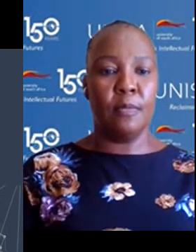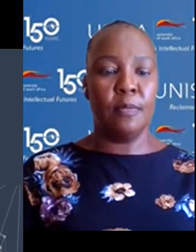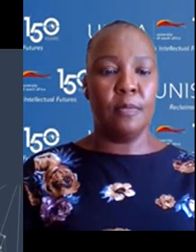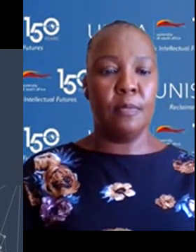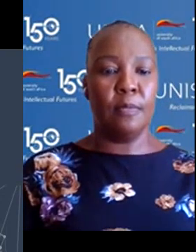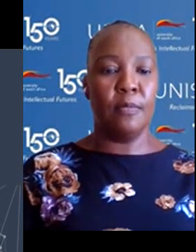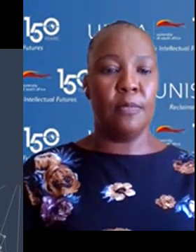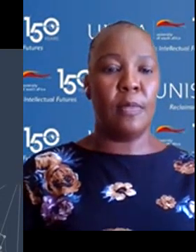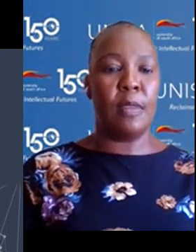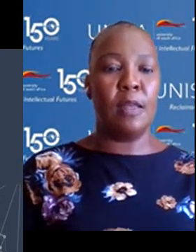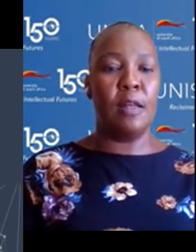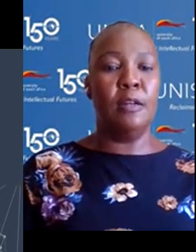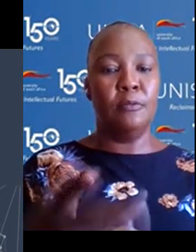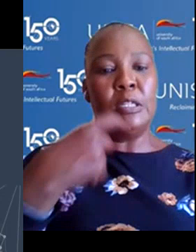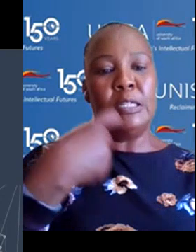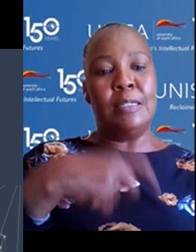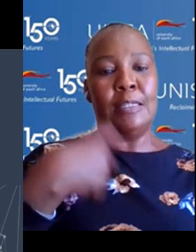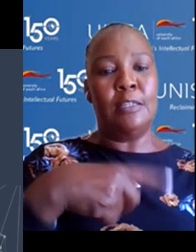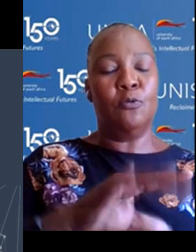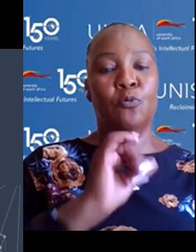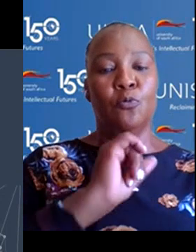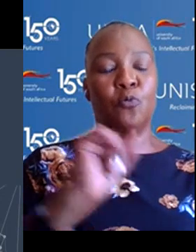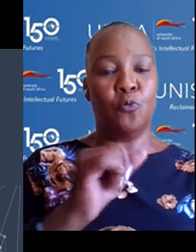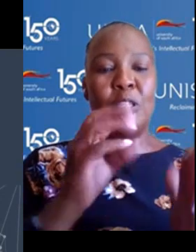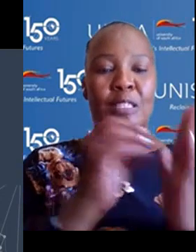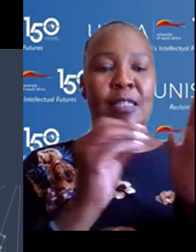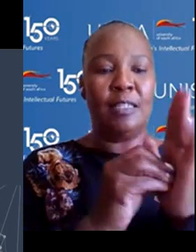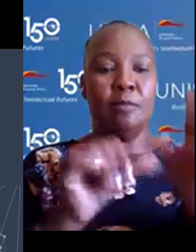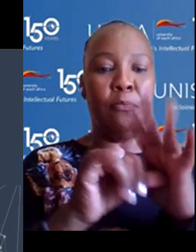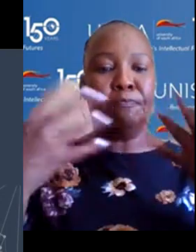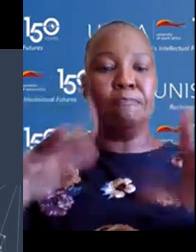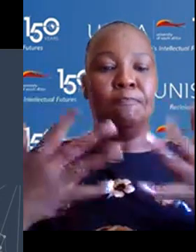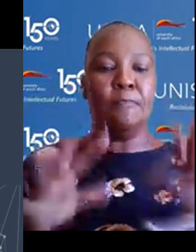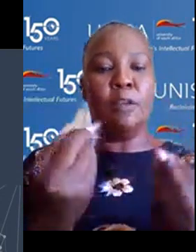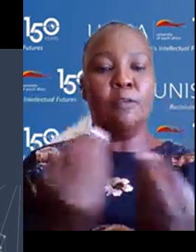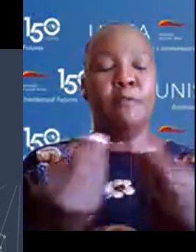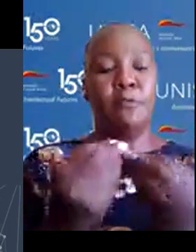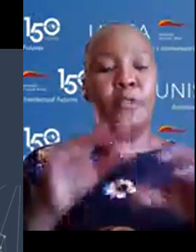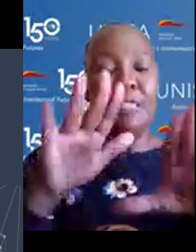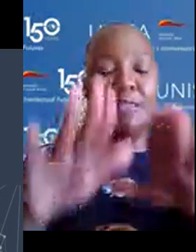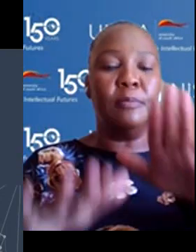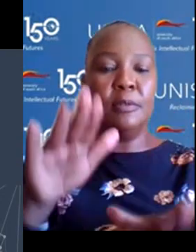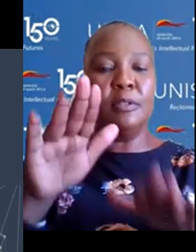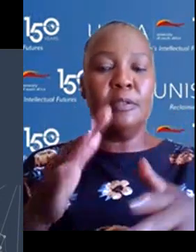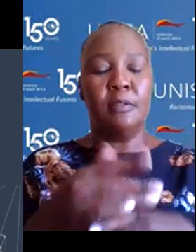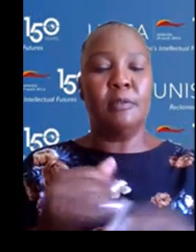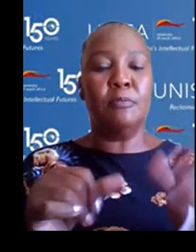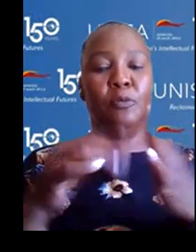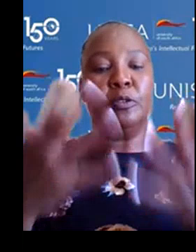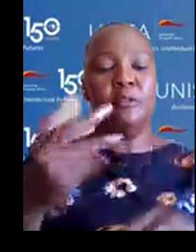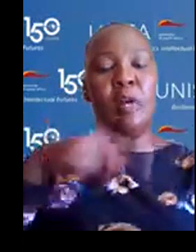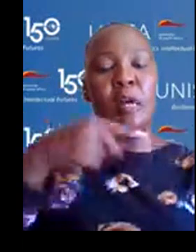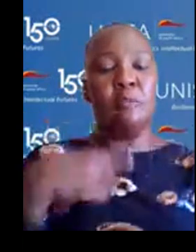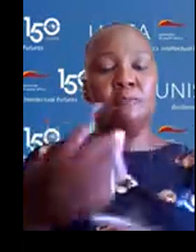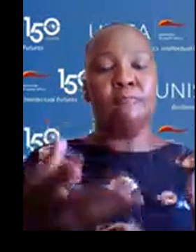settings. So very importantly, so it's a very few steps, but a very important steps for us to proceed to the next